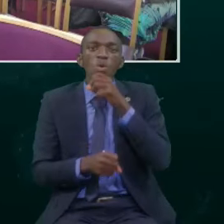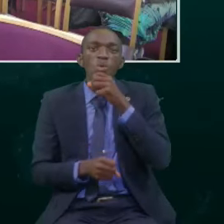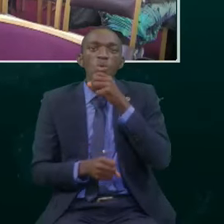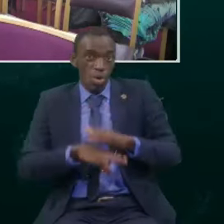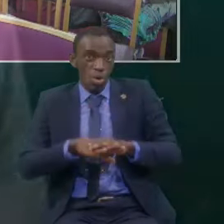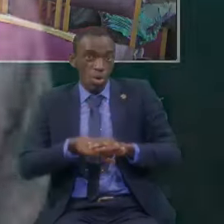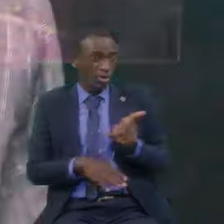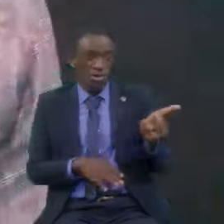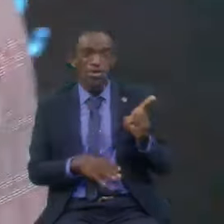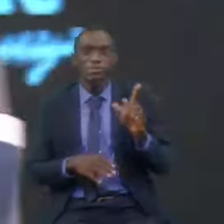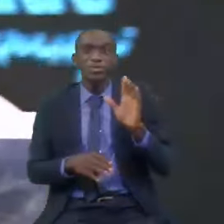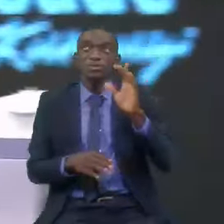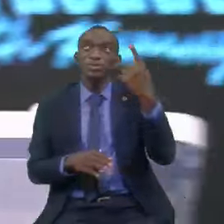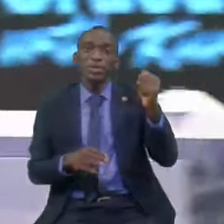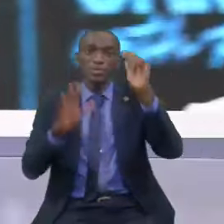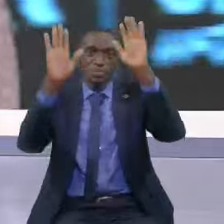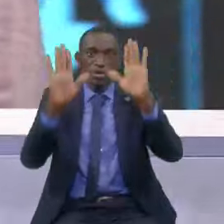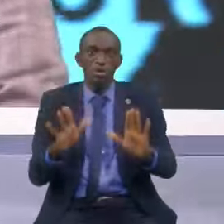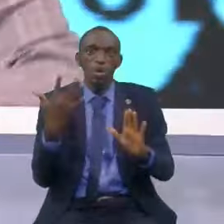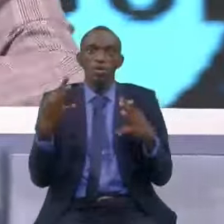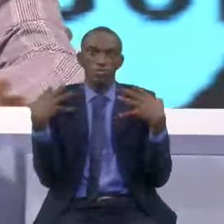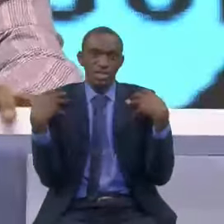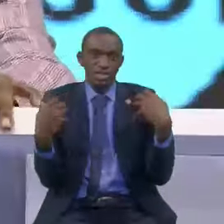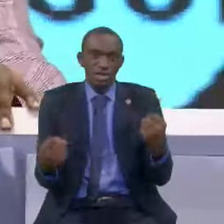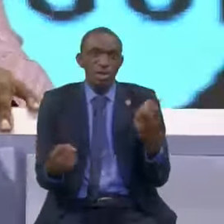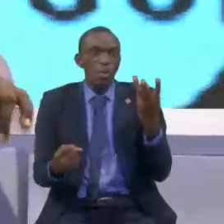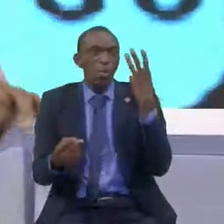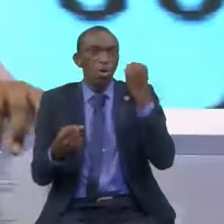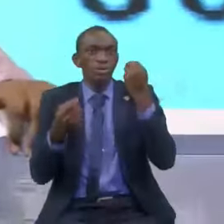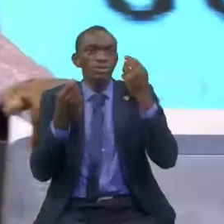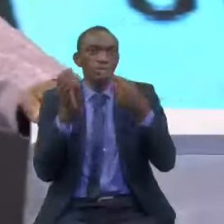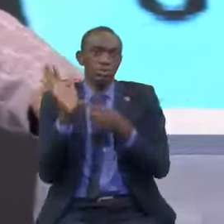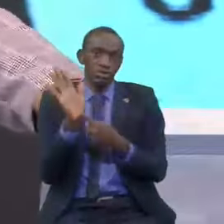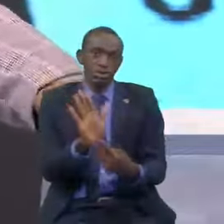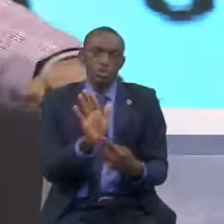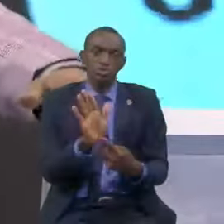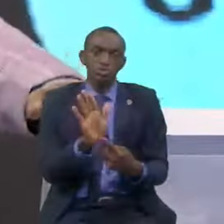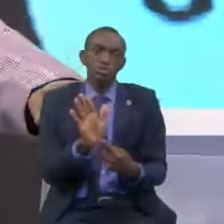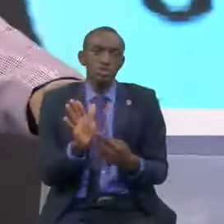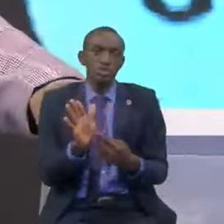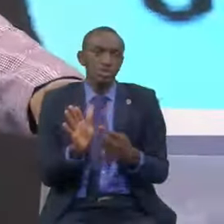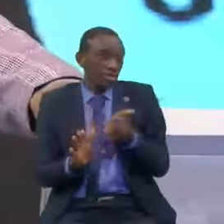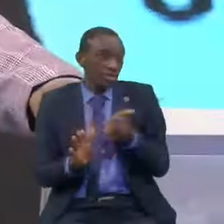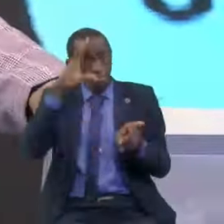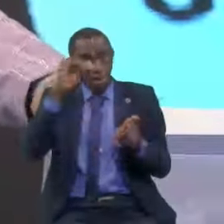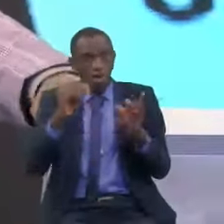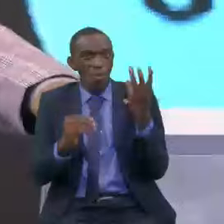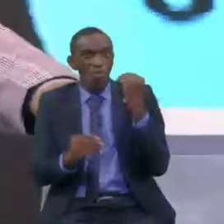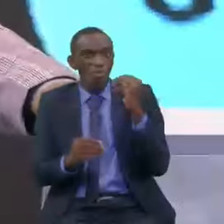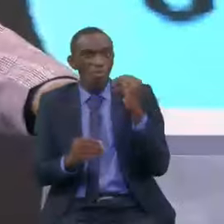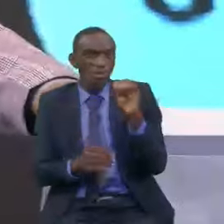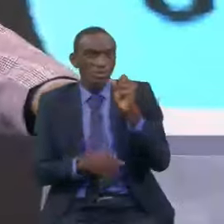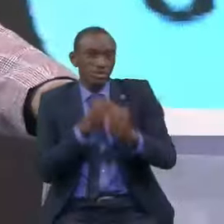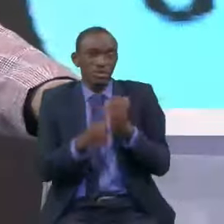of healing was showed. 40 years problem, we take it